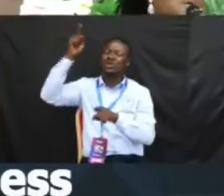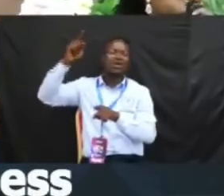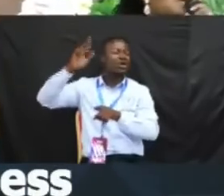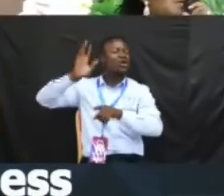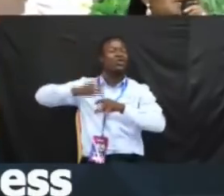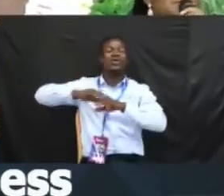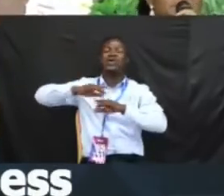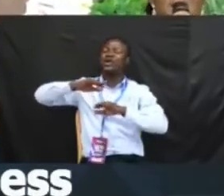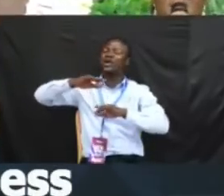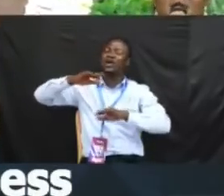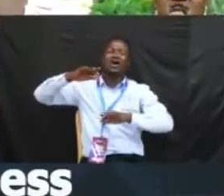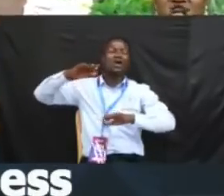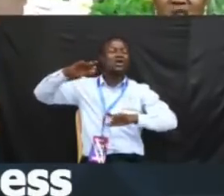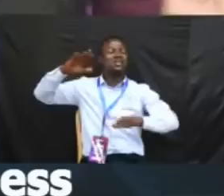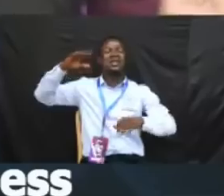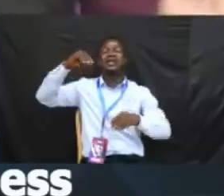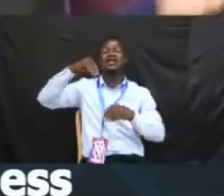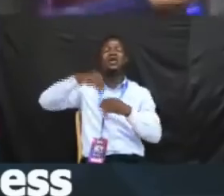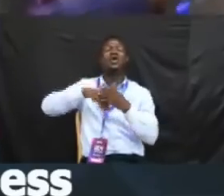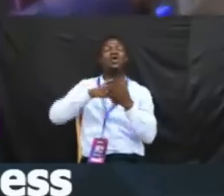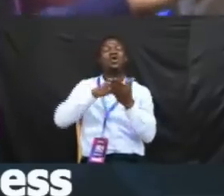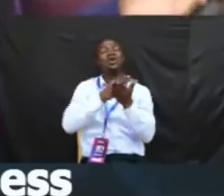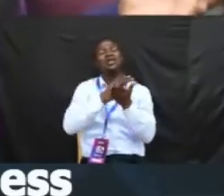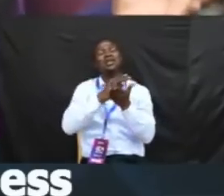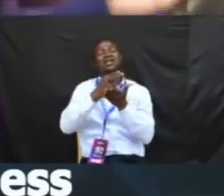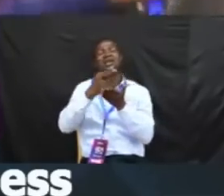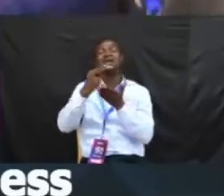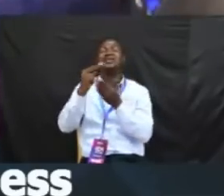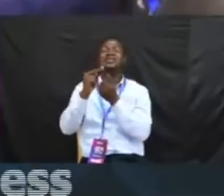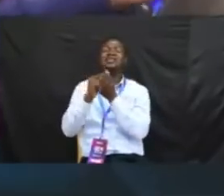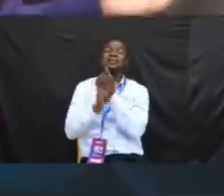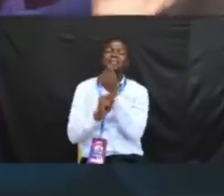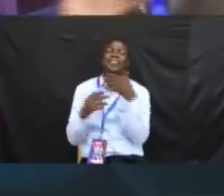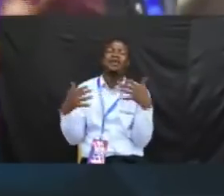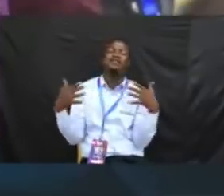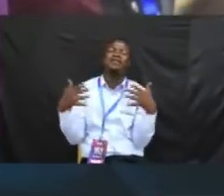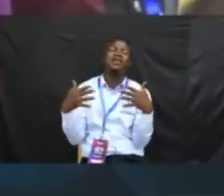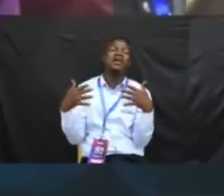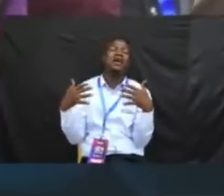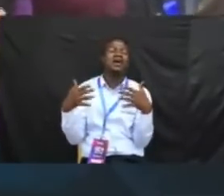you are glorious in holiness? glory.